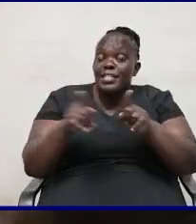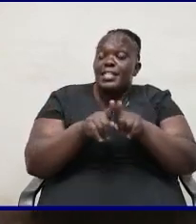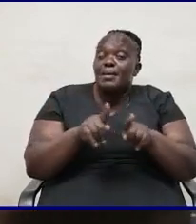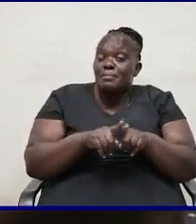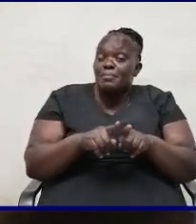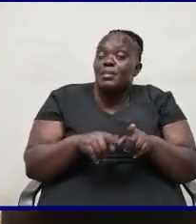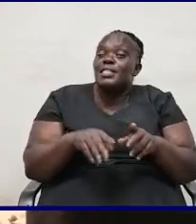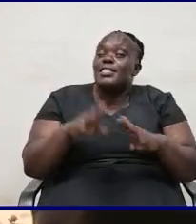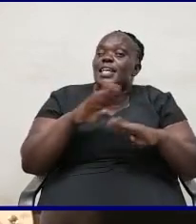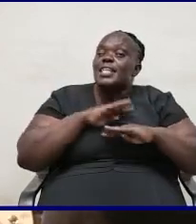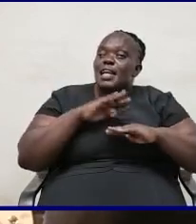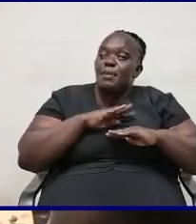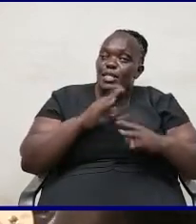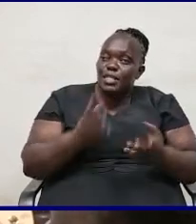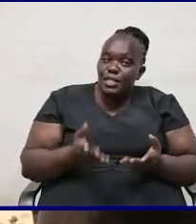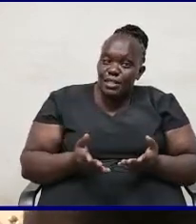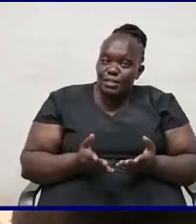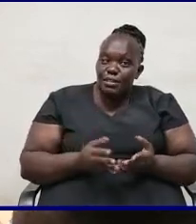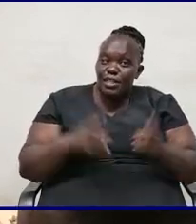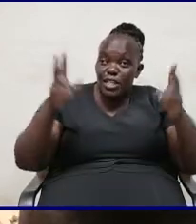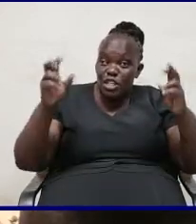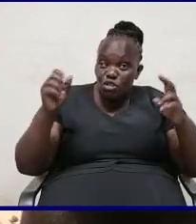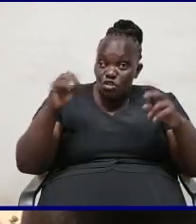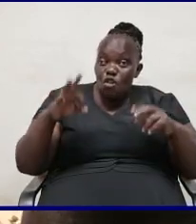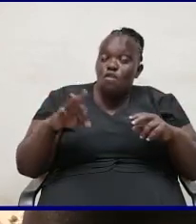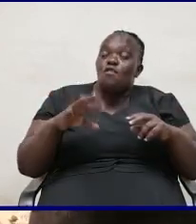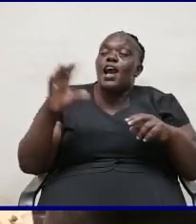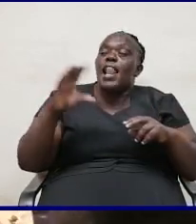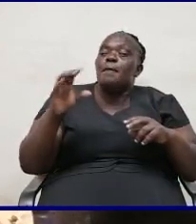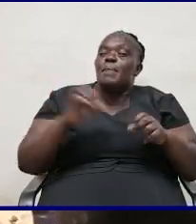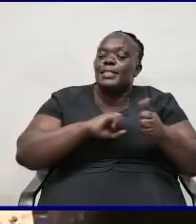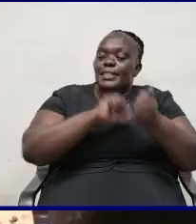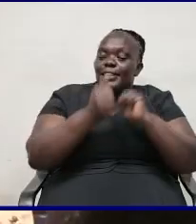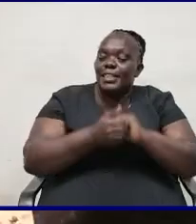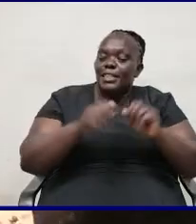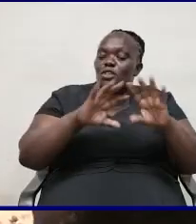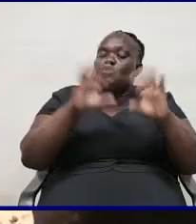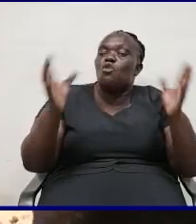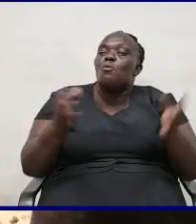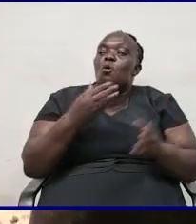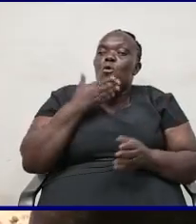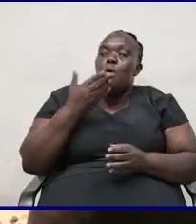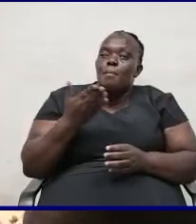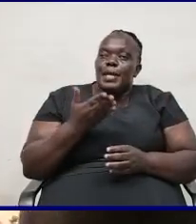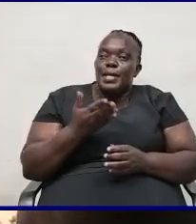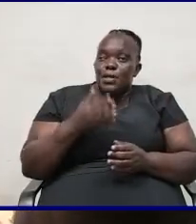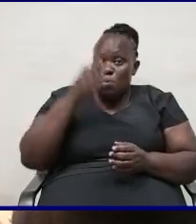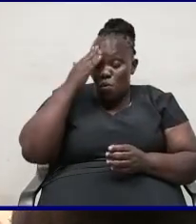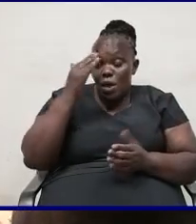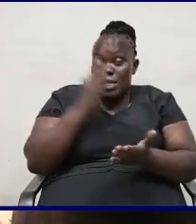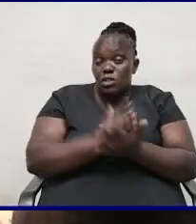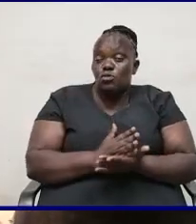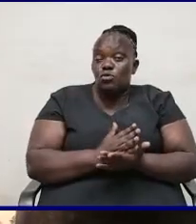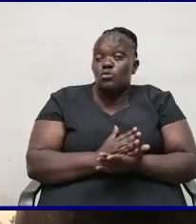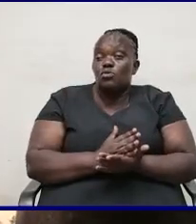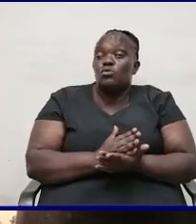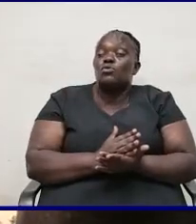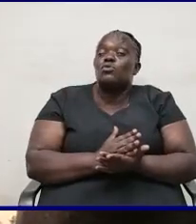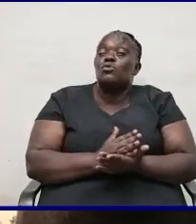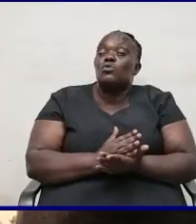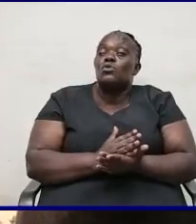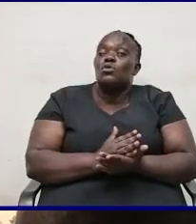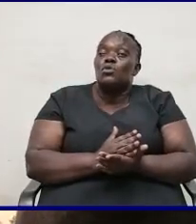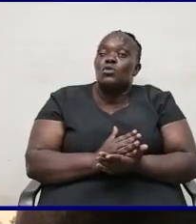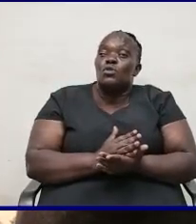on sustainability and the issues of climate change and global warming, because it's a factor that has